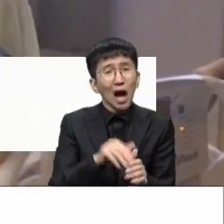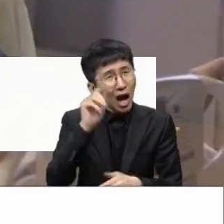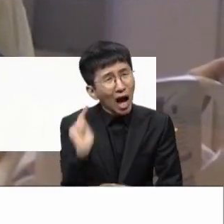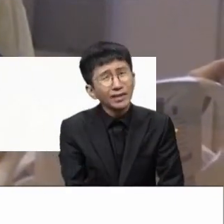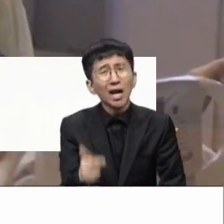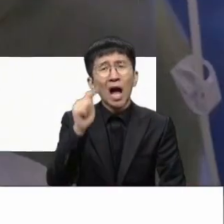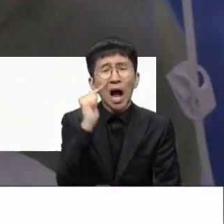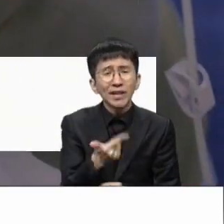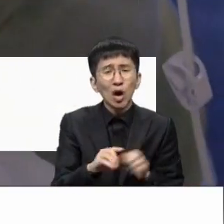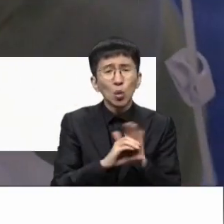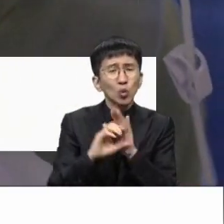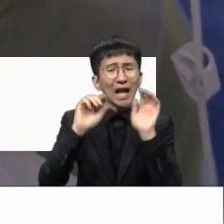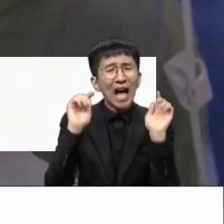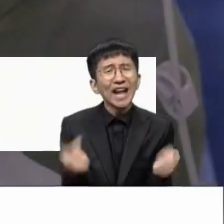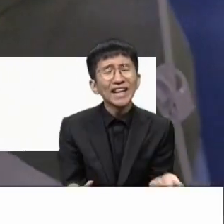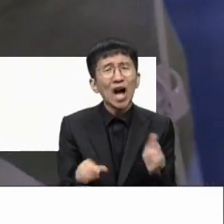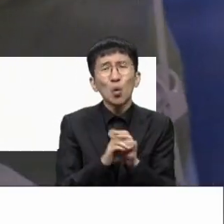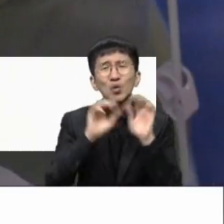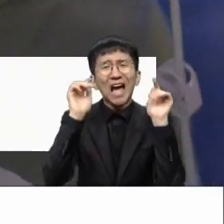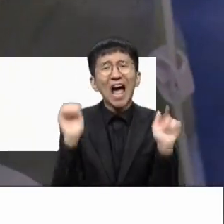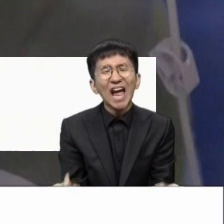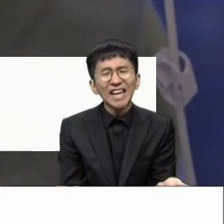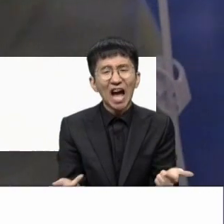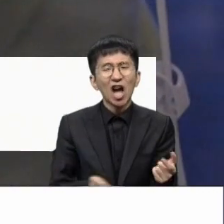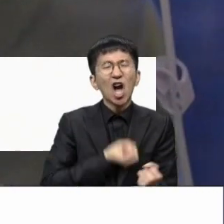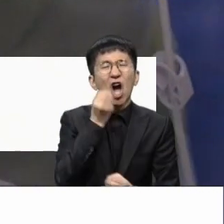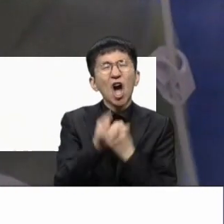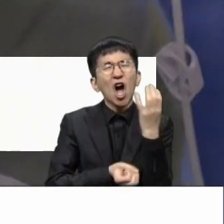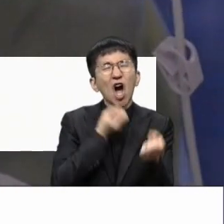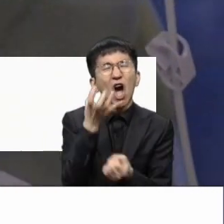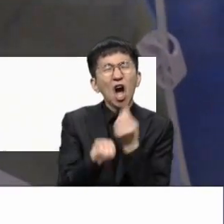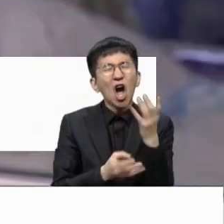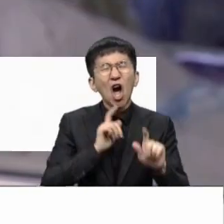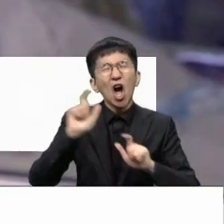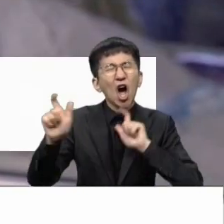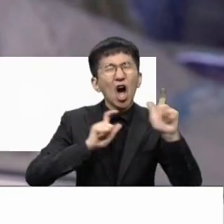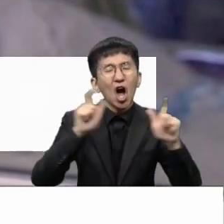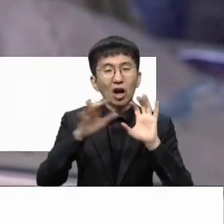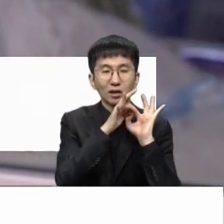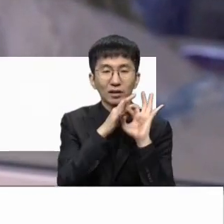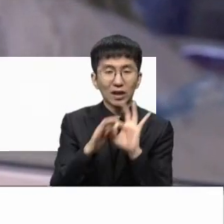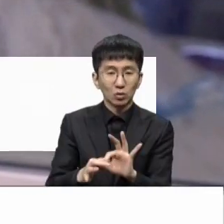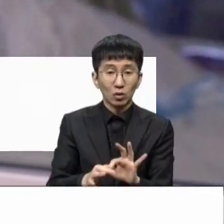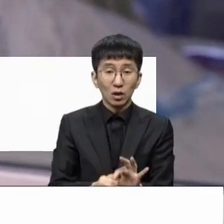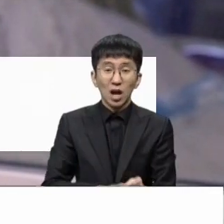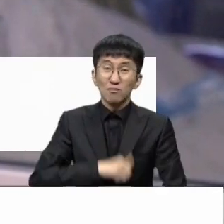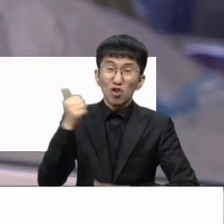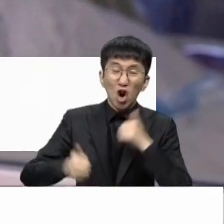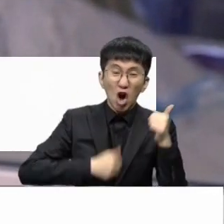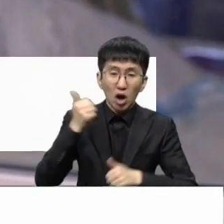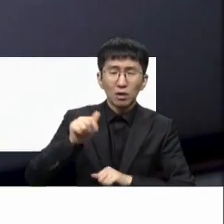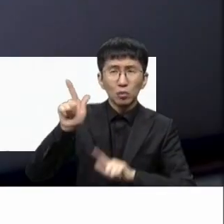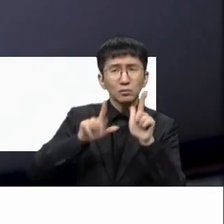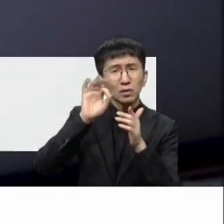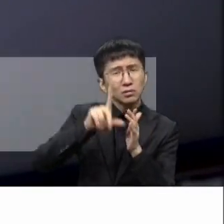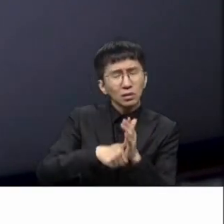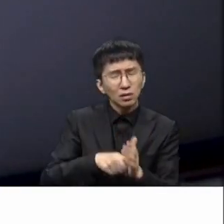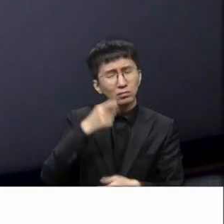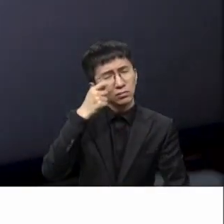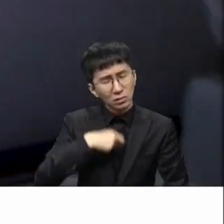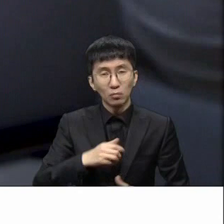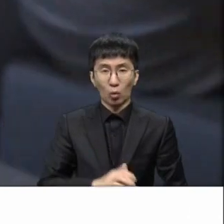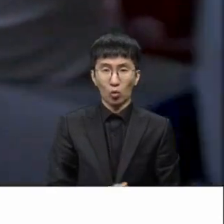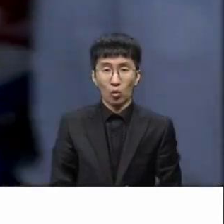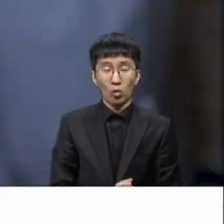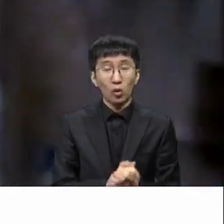words are this can't be happening, it's not real. They're filled with anger and hatred and it just made me really sad.